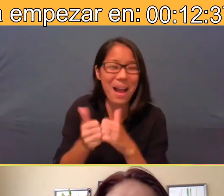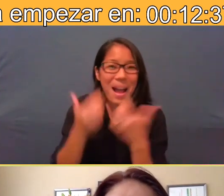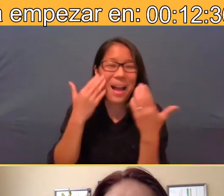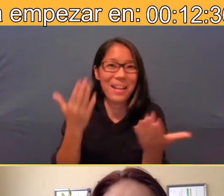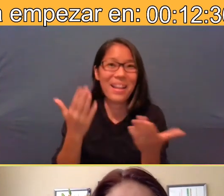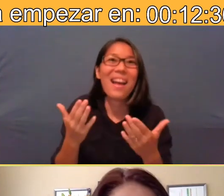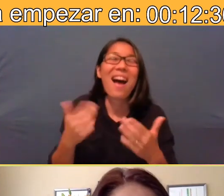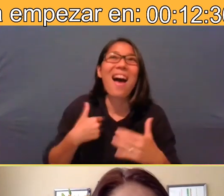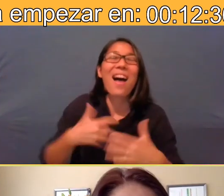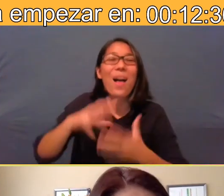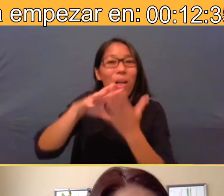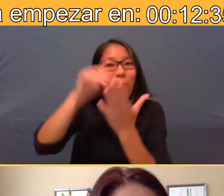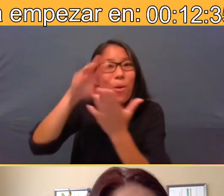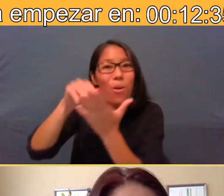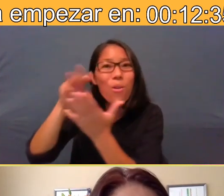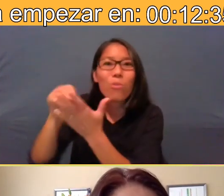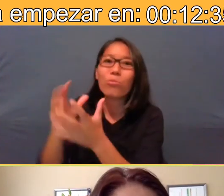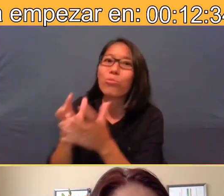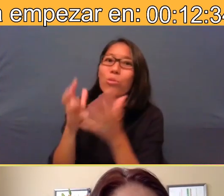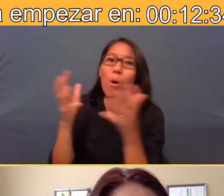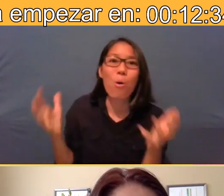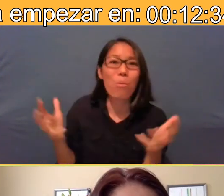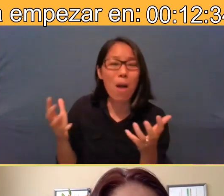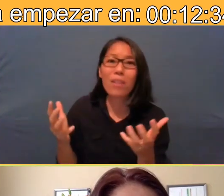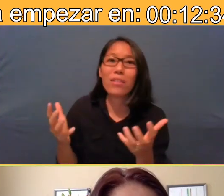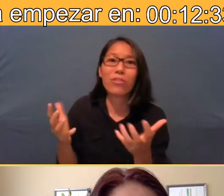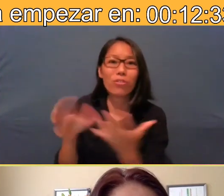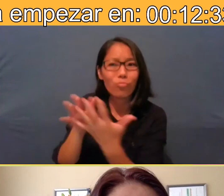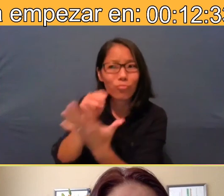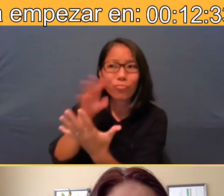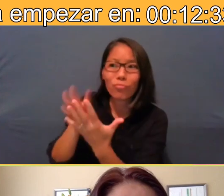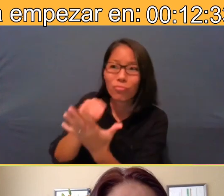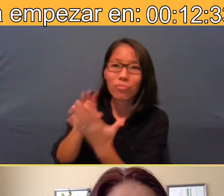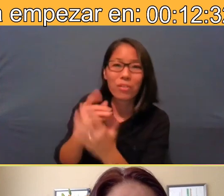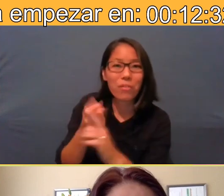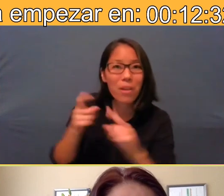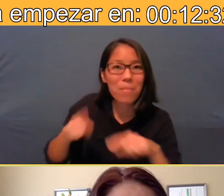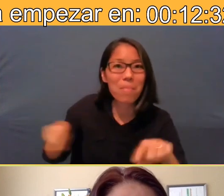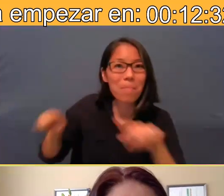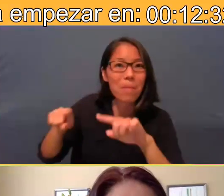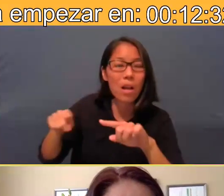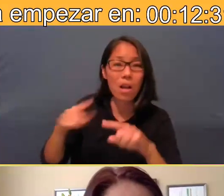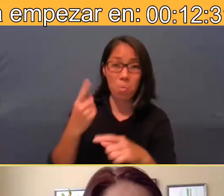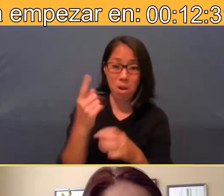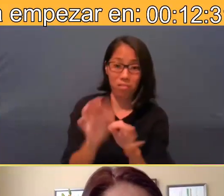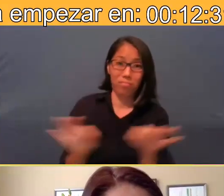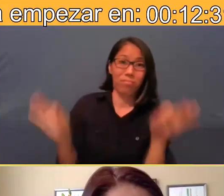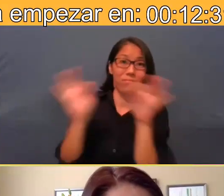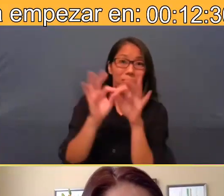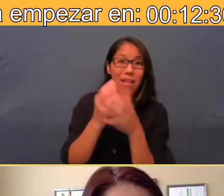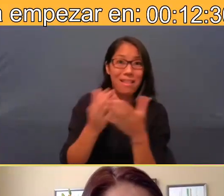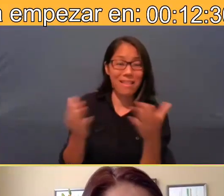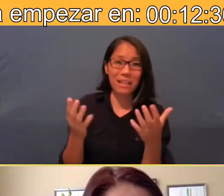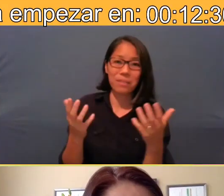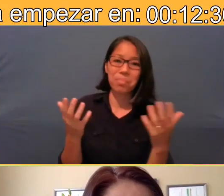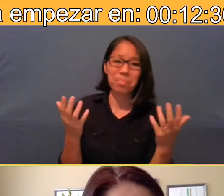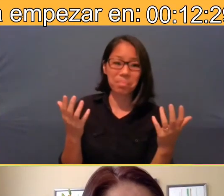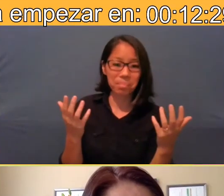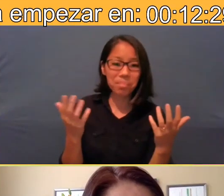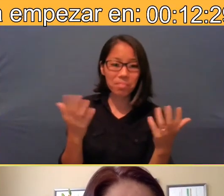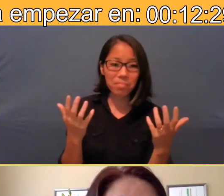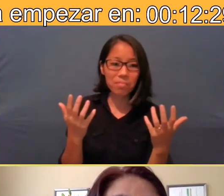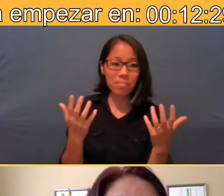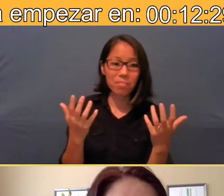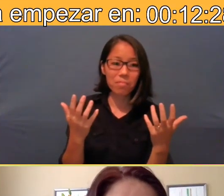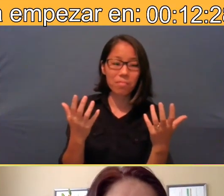And I learned so much from them. And I think that one of the biggest things that I learned is what it meant to raise a